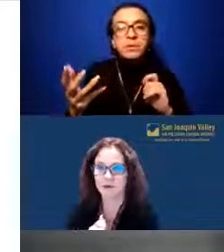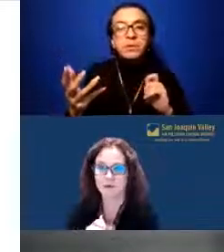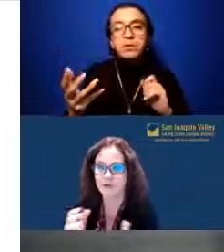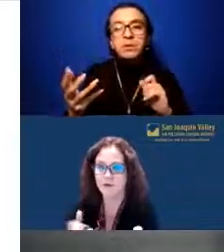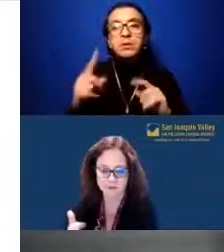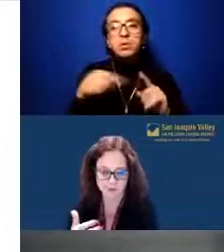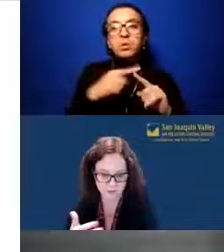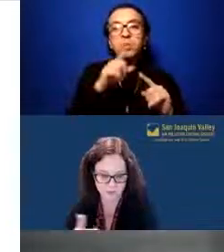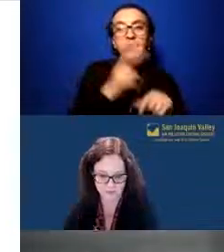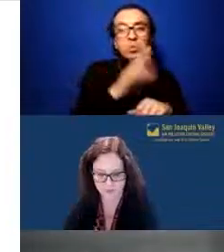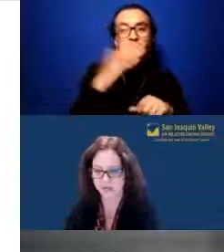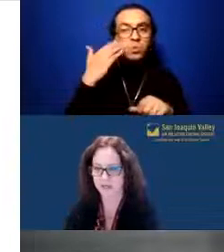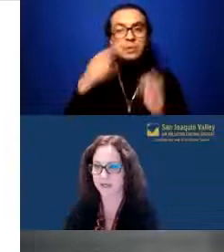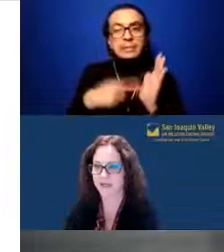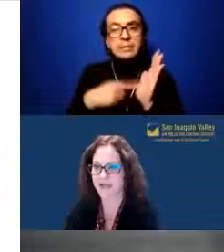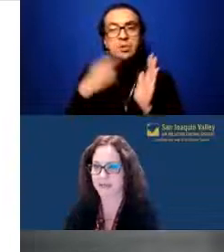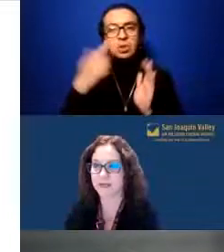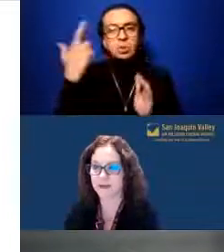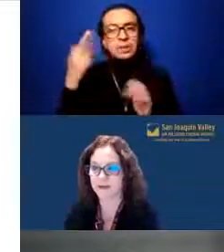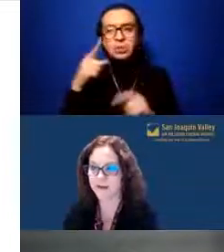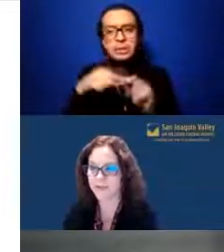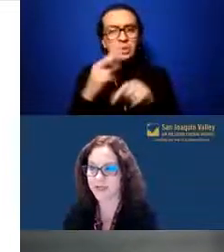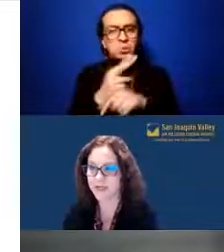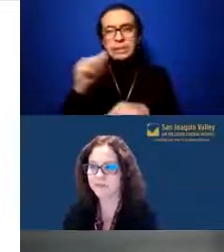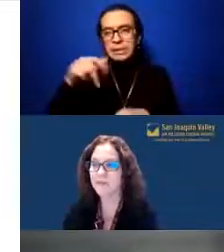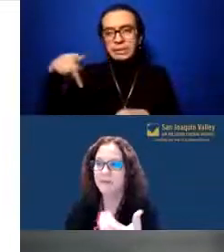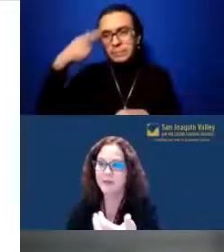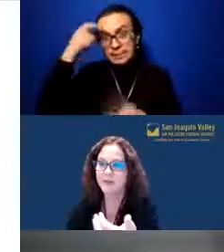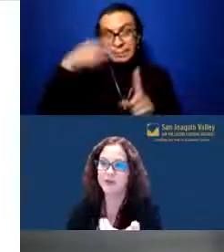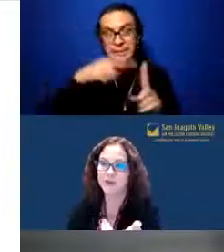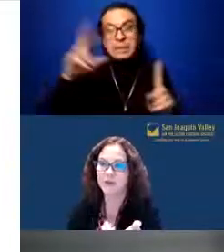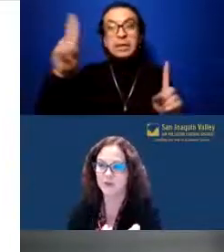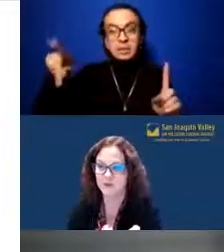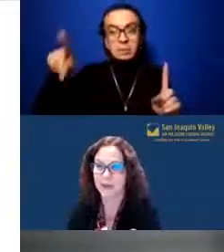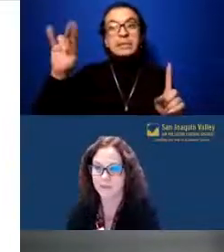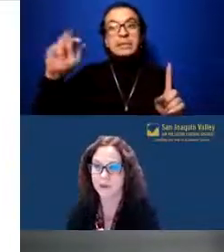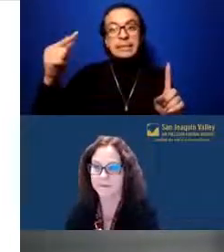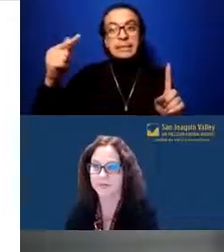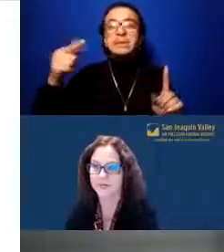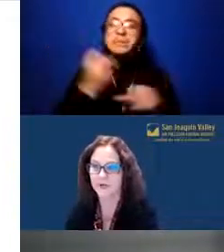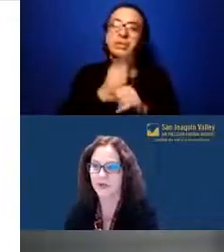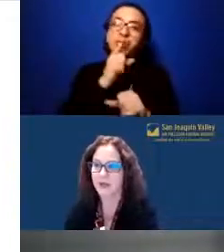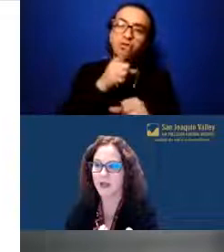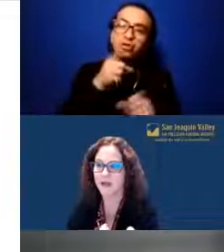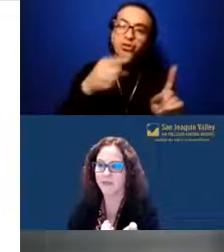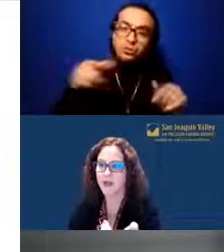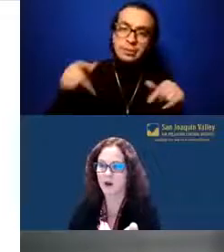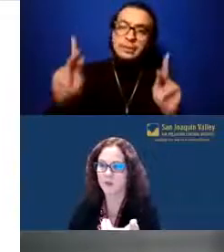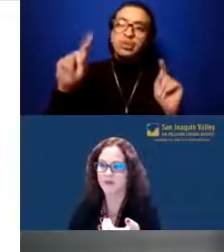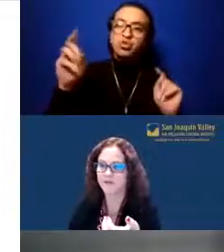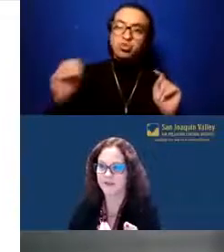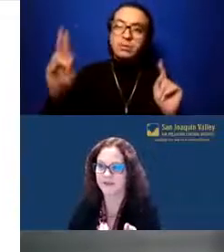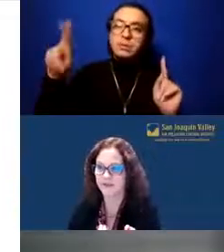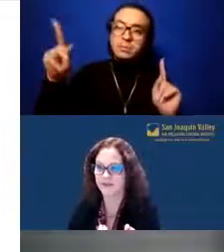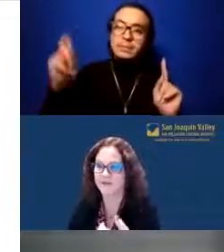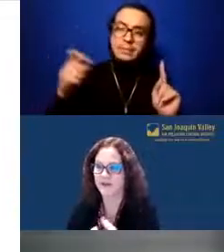your phone, sometimes you realize you can't get into an app because it's updating. Make sure you let the Zoom app update too. They